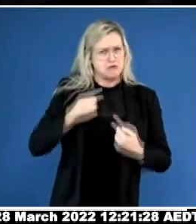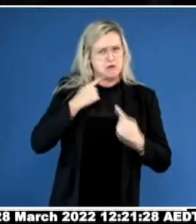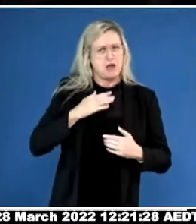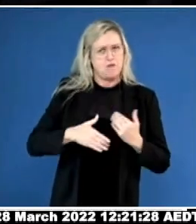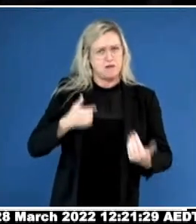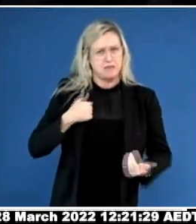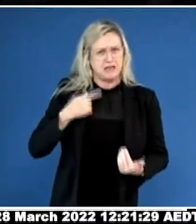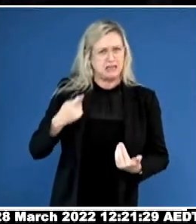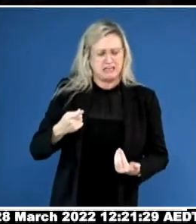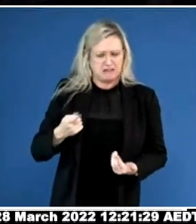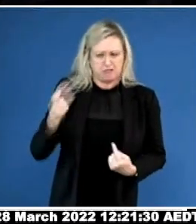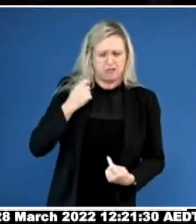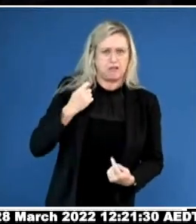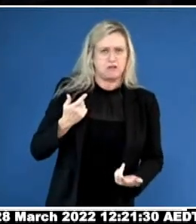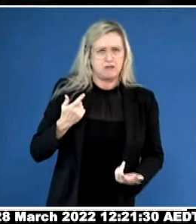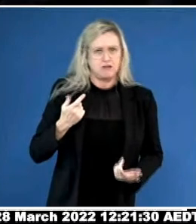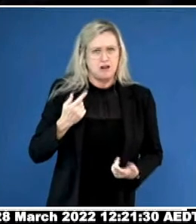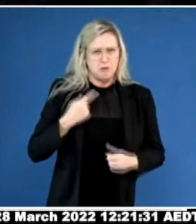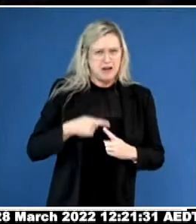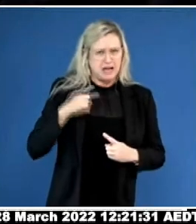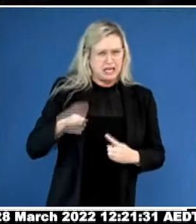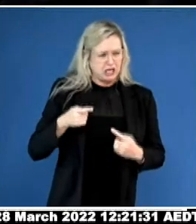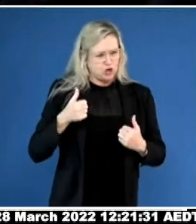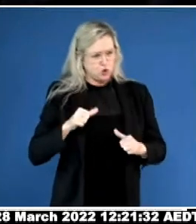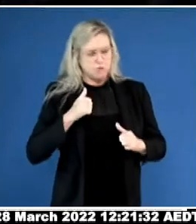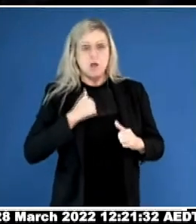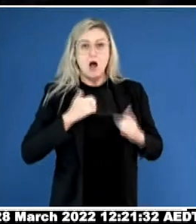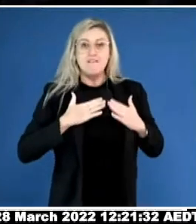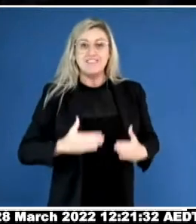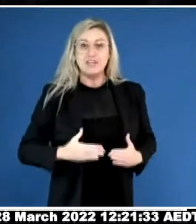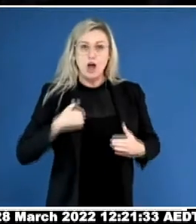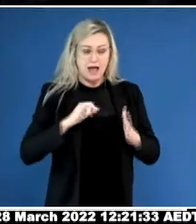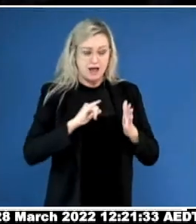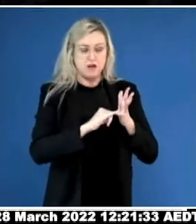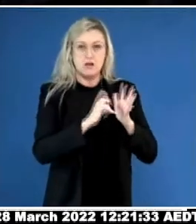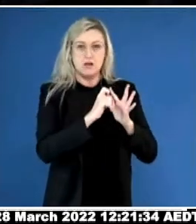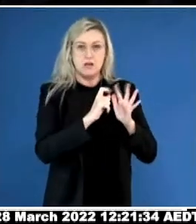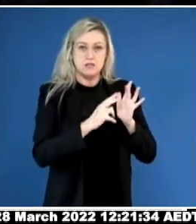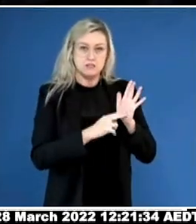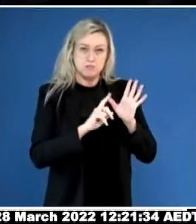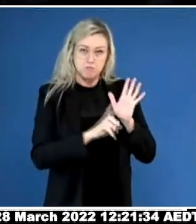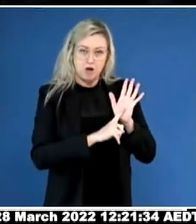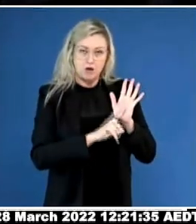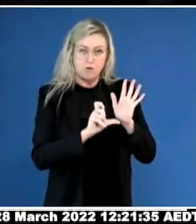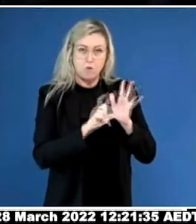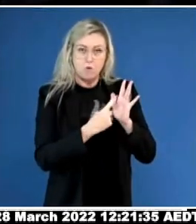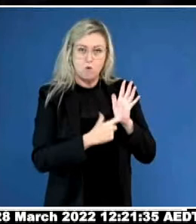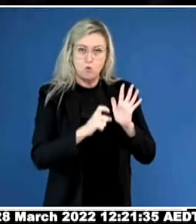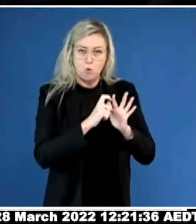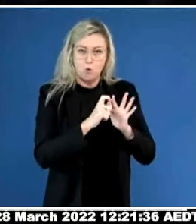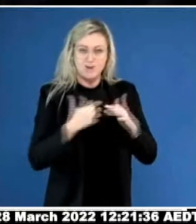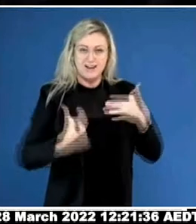hear that my, you know, physical disability being a spinal cord injury and nerve damage as being used as an excuse